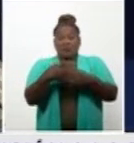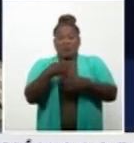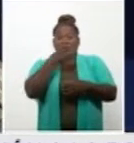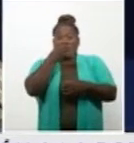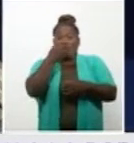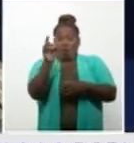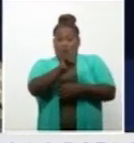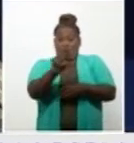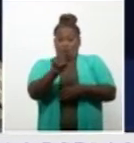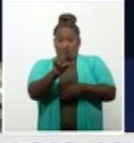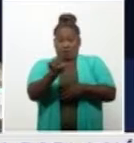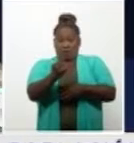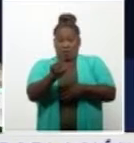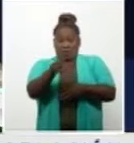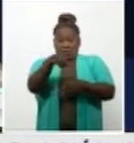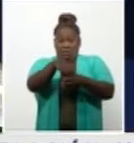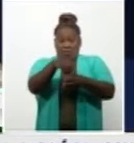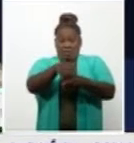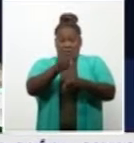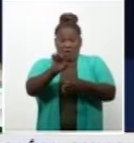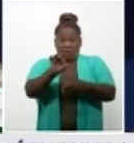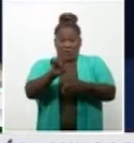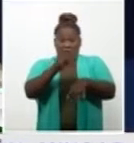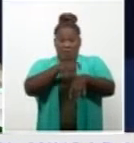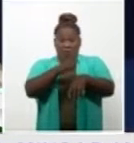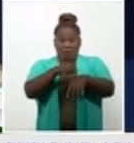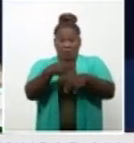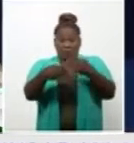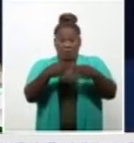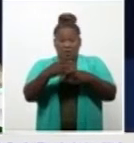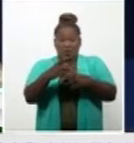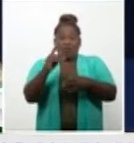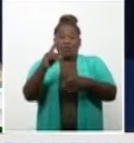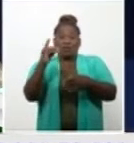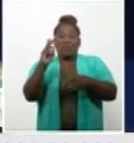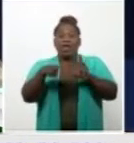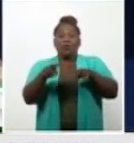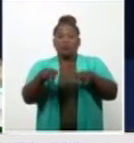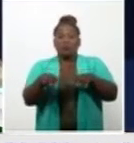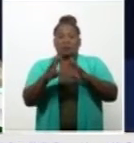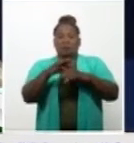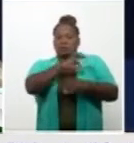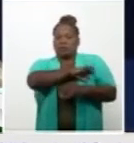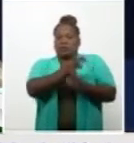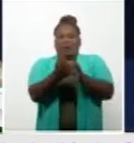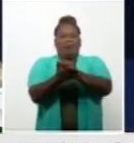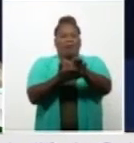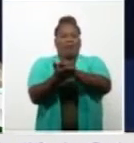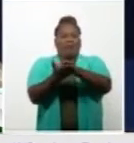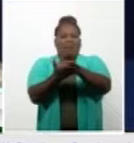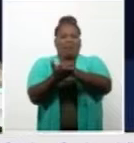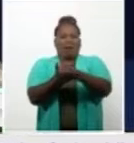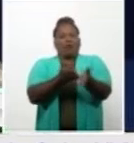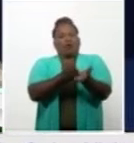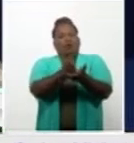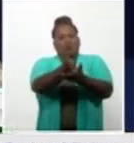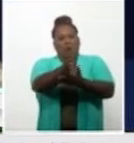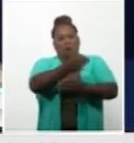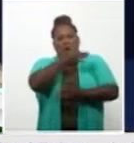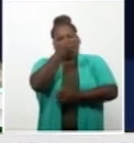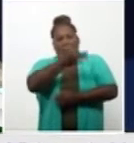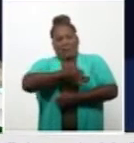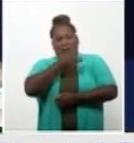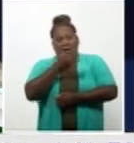11 out of the 15 positive cases were asymptomatic at the time of the test, and